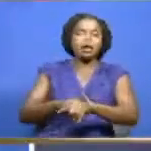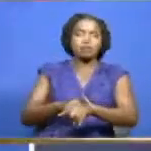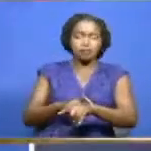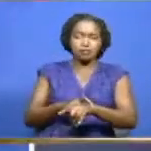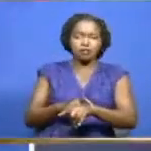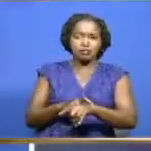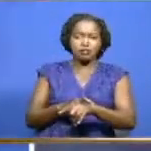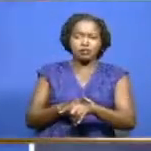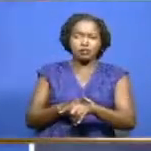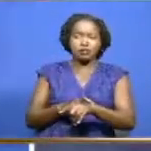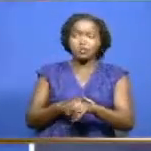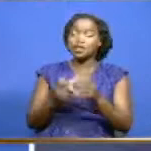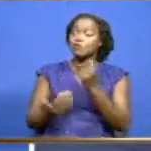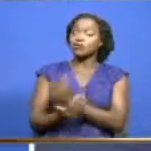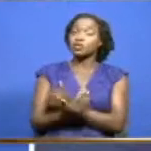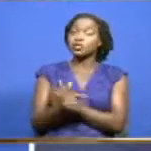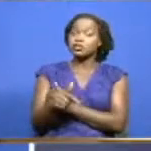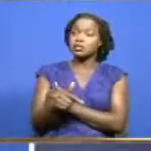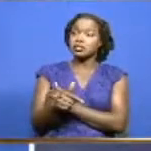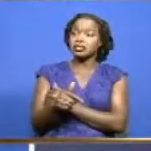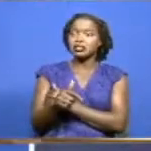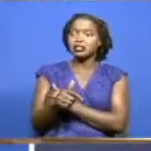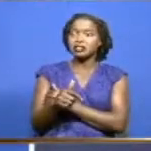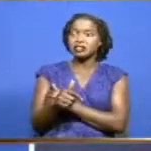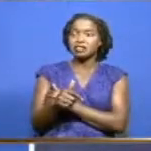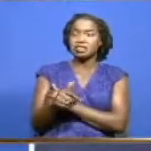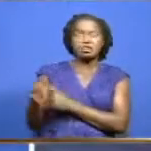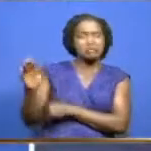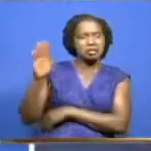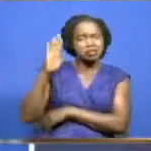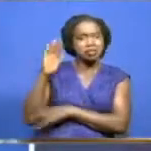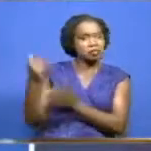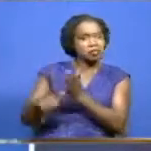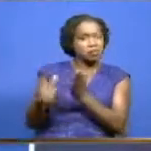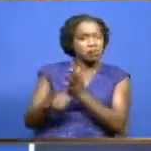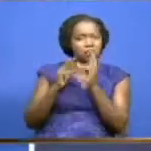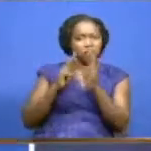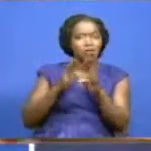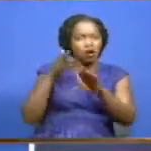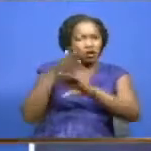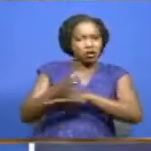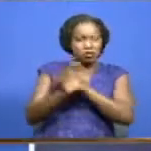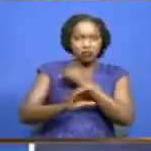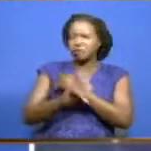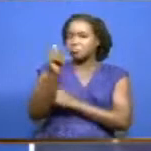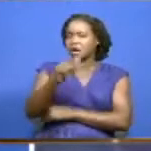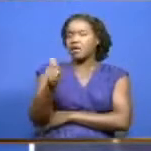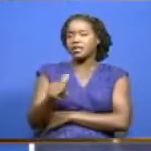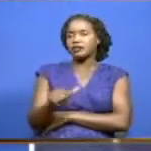possible. Up to this morning, we haven't received any security incident report from across the country